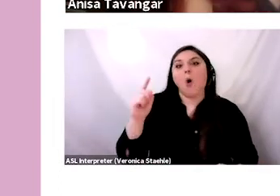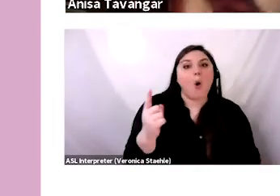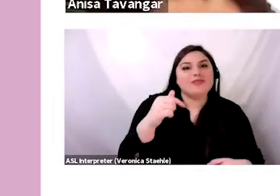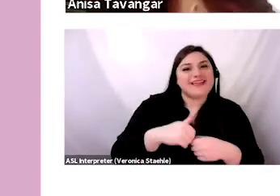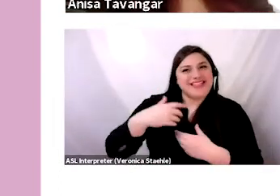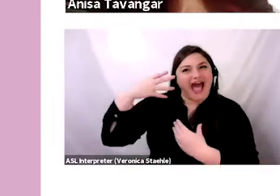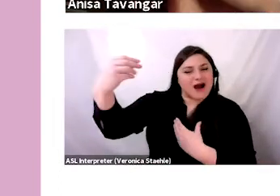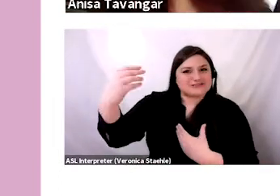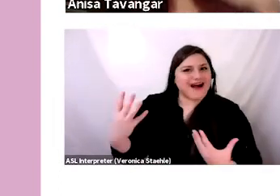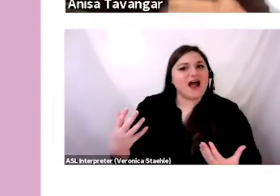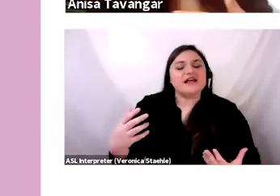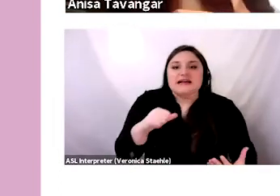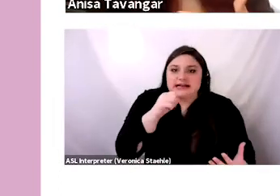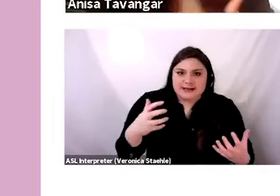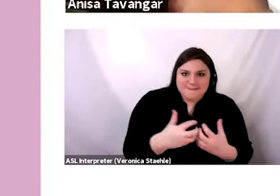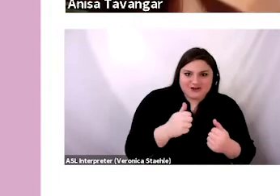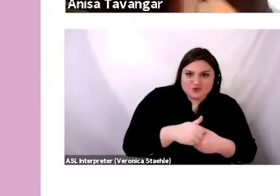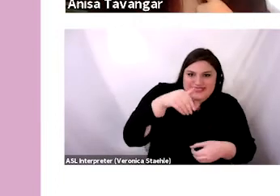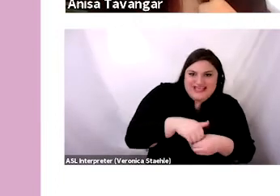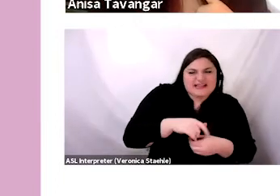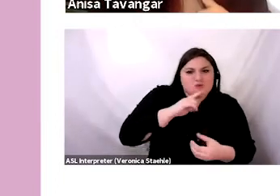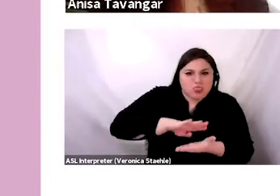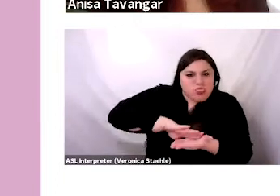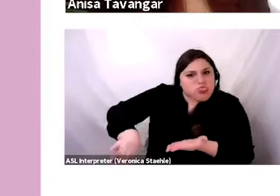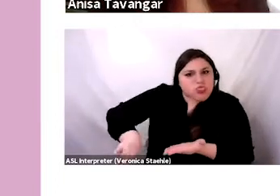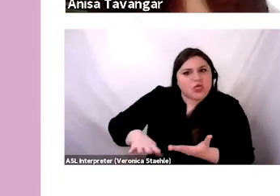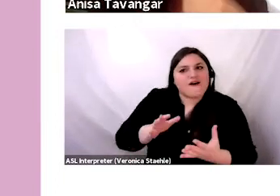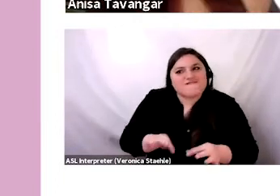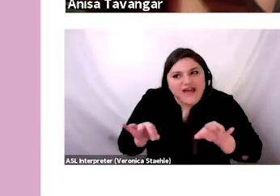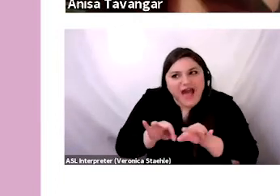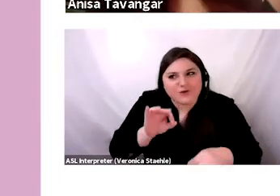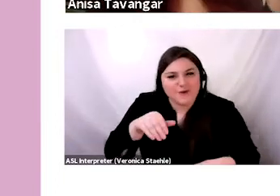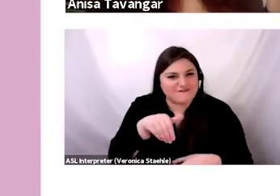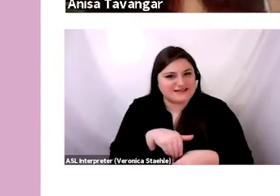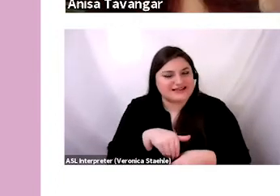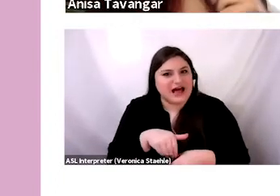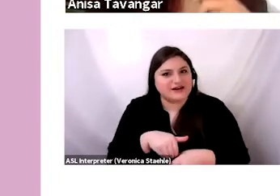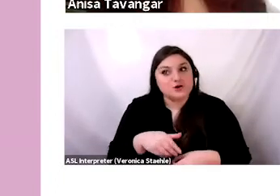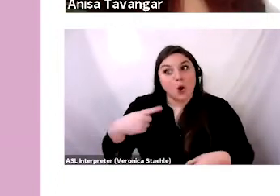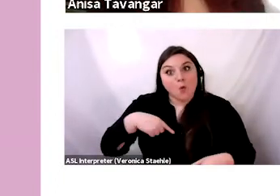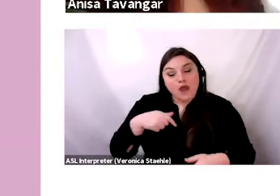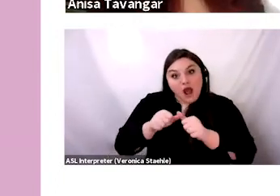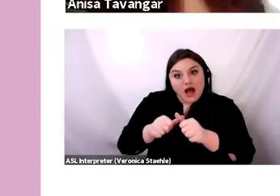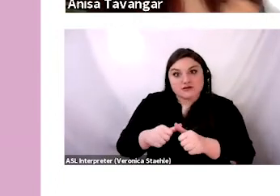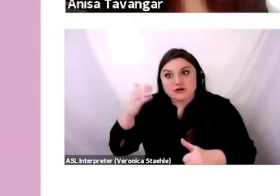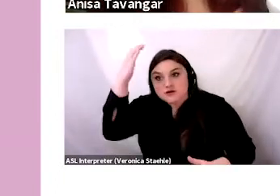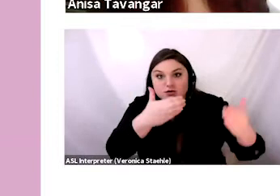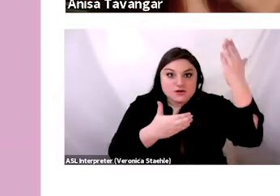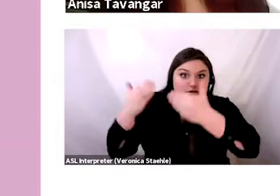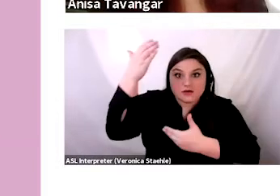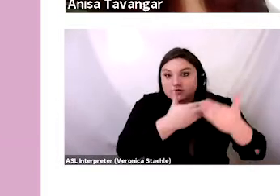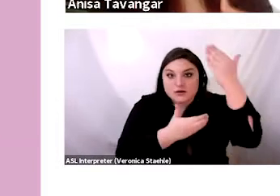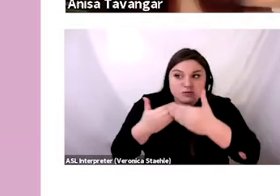only exists in your outer shell, not in your inner being, and how ultimately it becomes